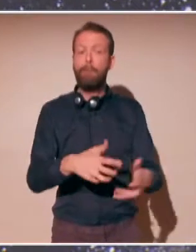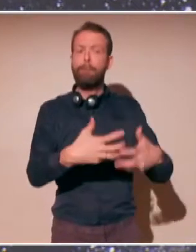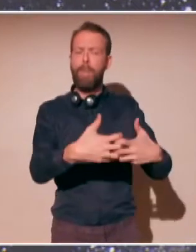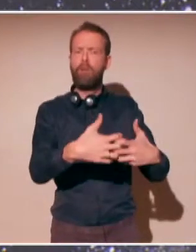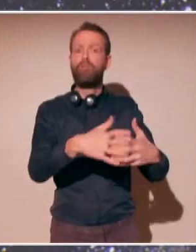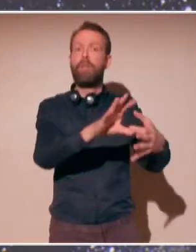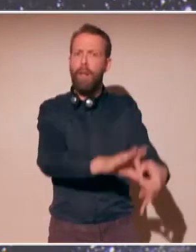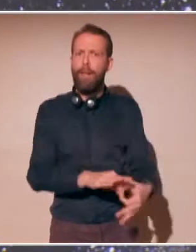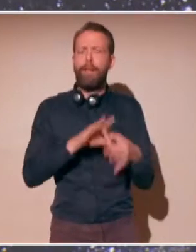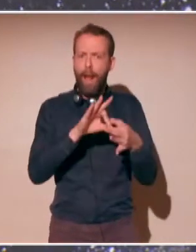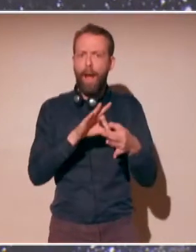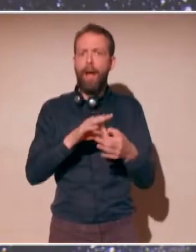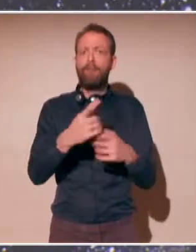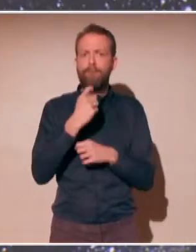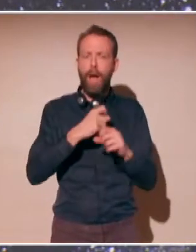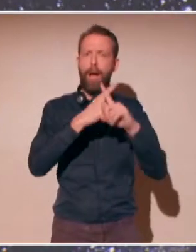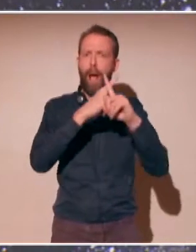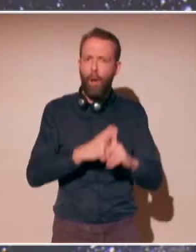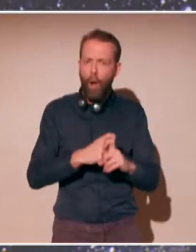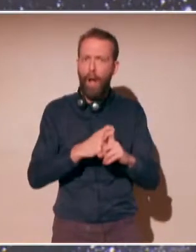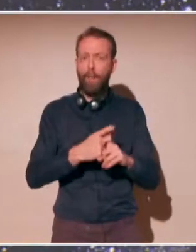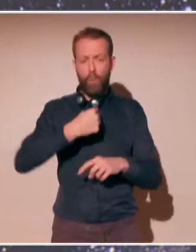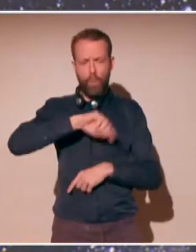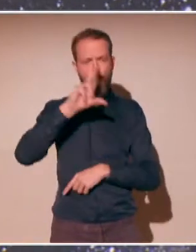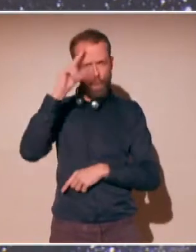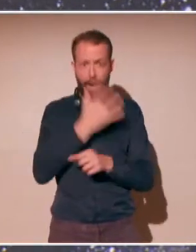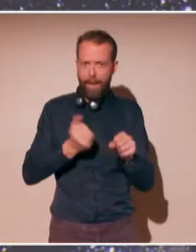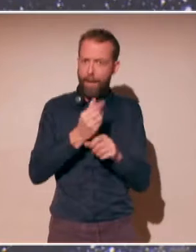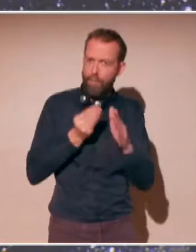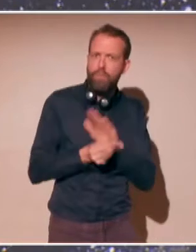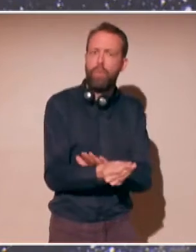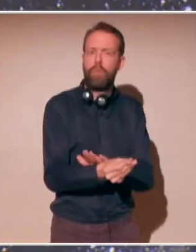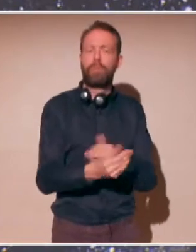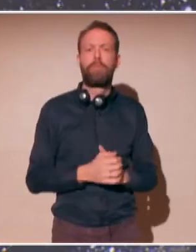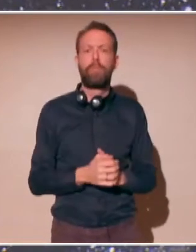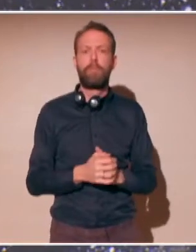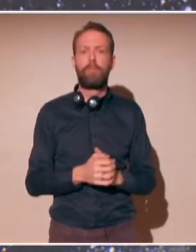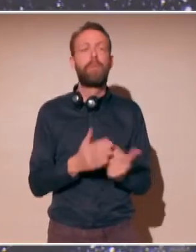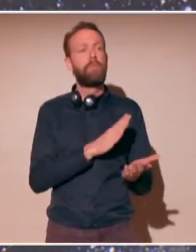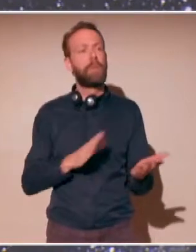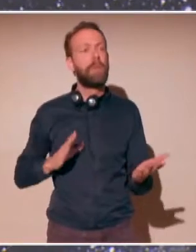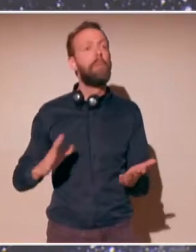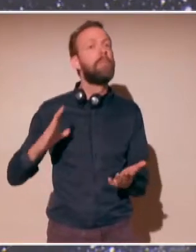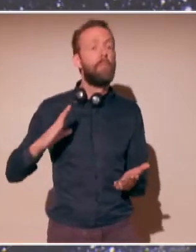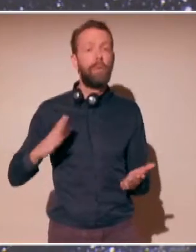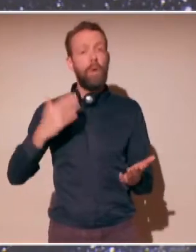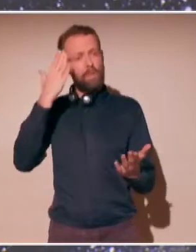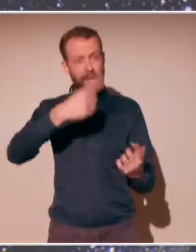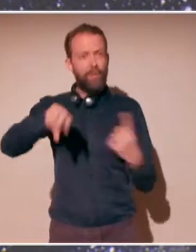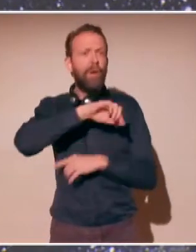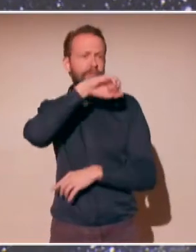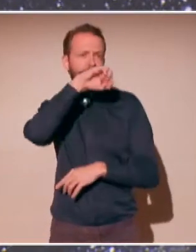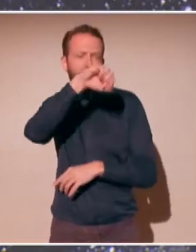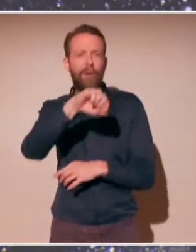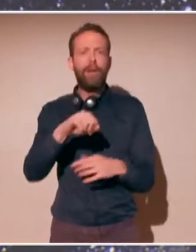have individual will. Machines are the result of the algorithms that we humans develop. And